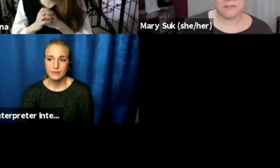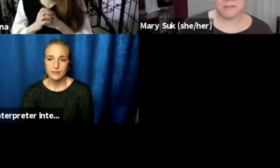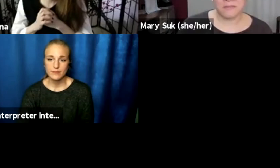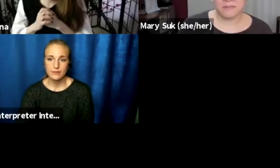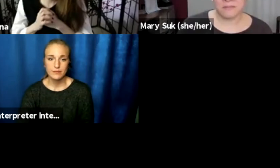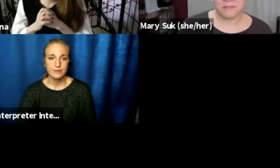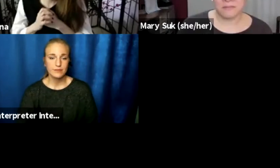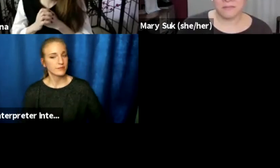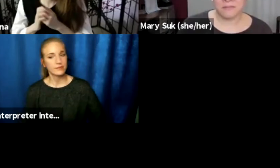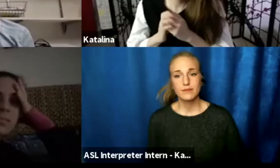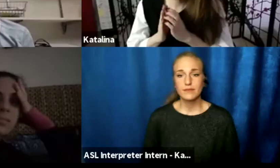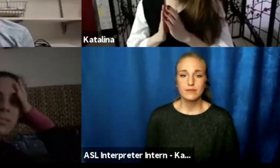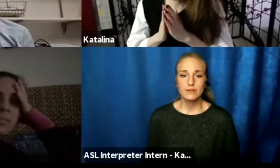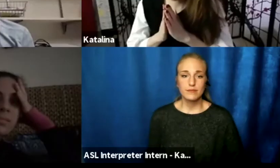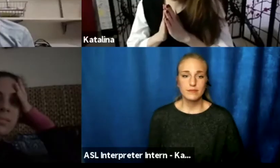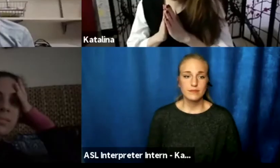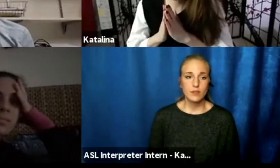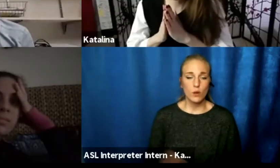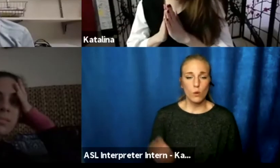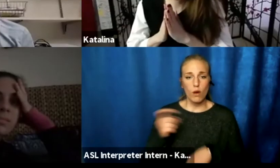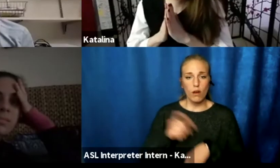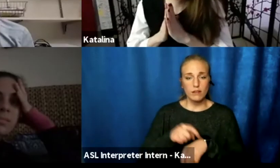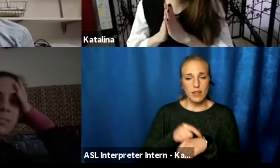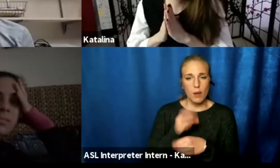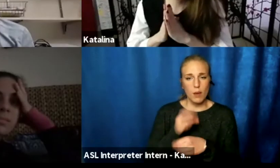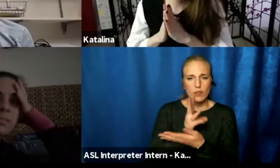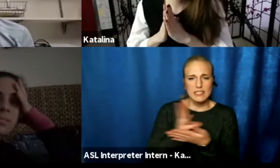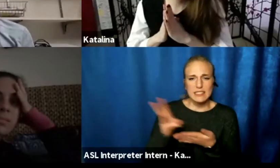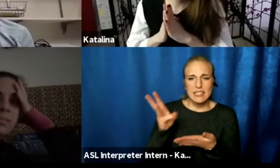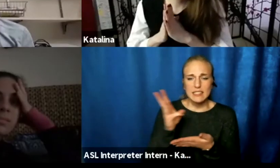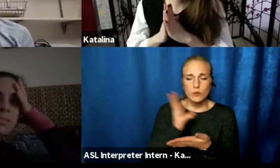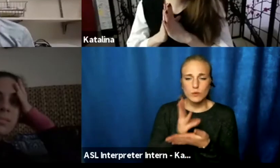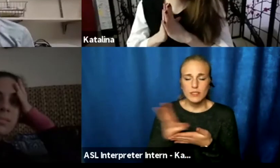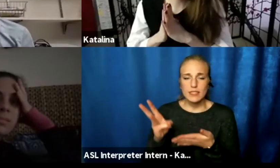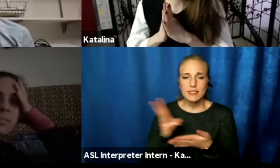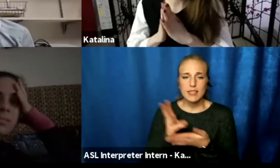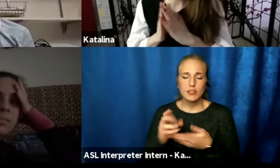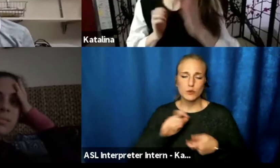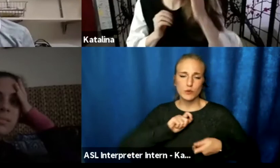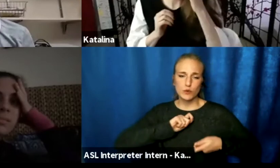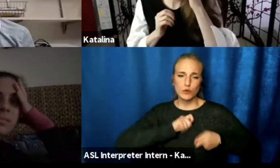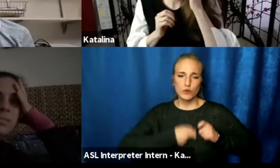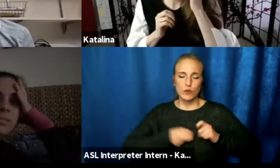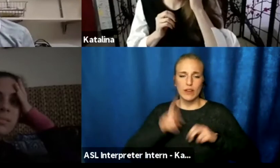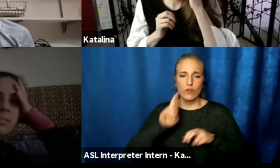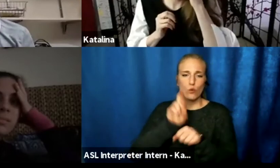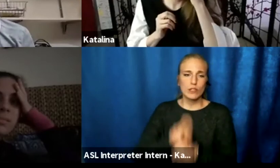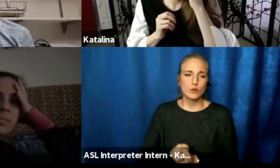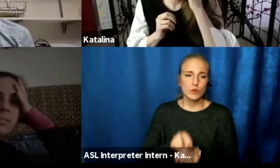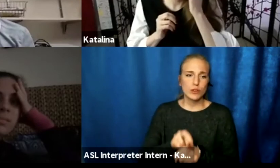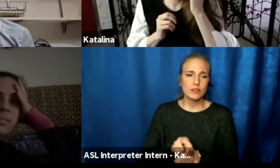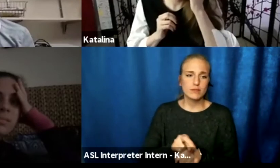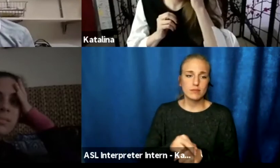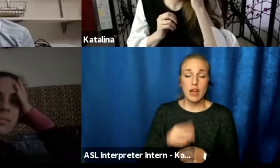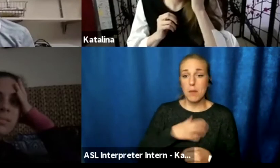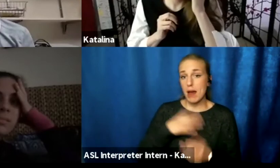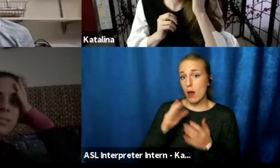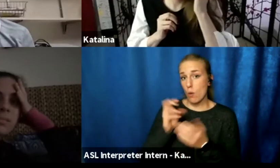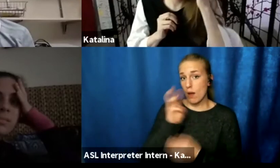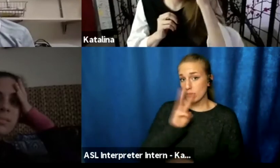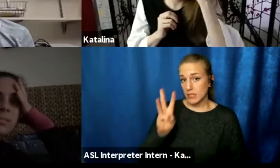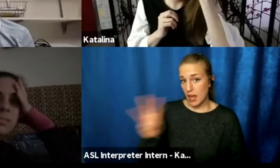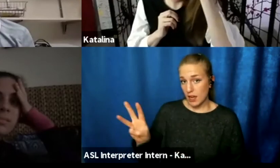Once every 6 weeks, I do a grief ritual. And on my website, there's a grief ritual guidebook. I work with